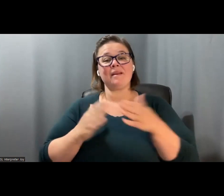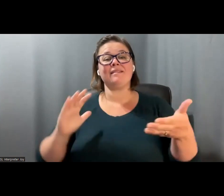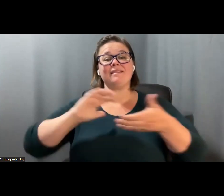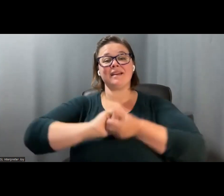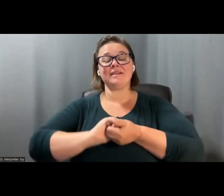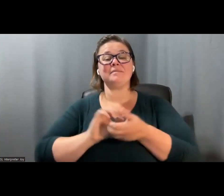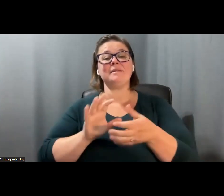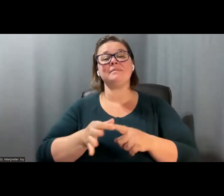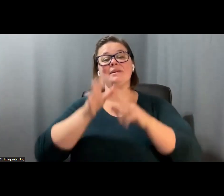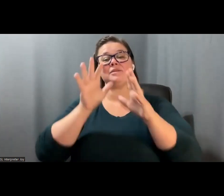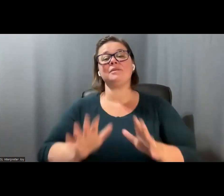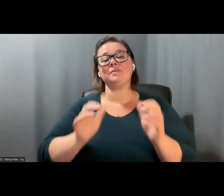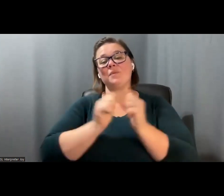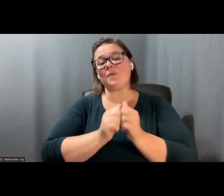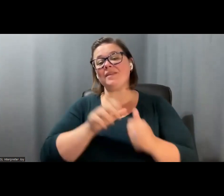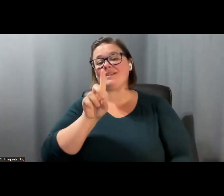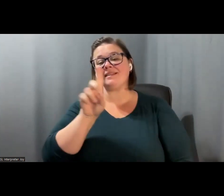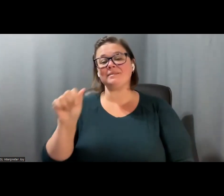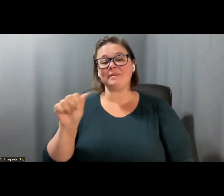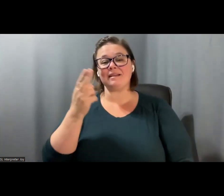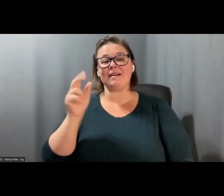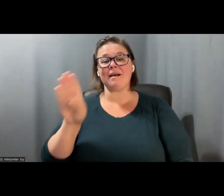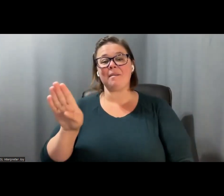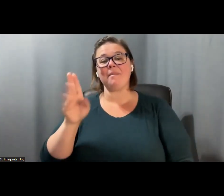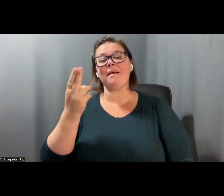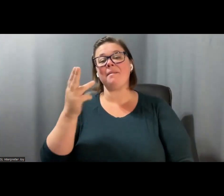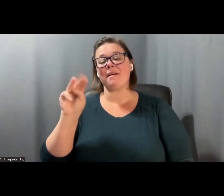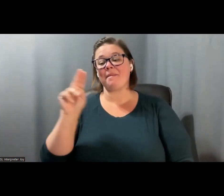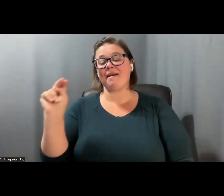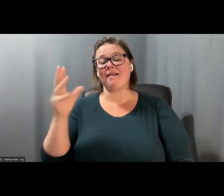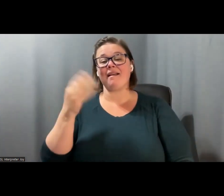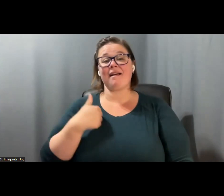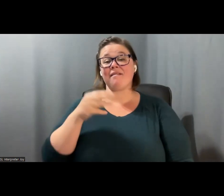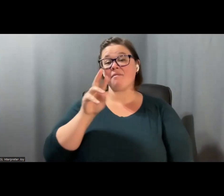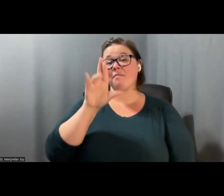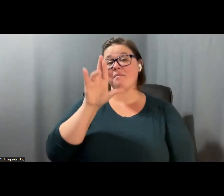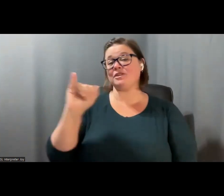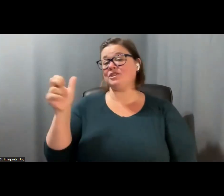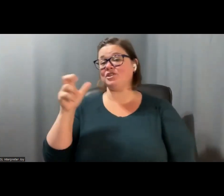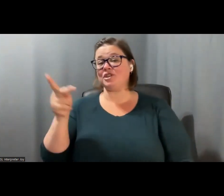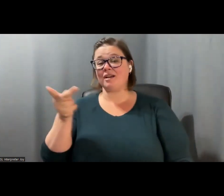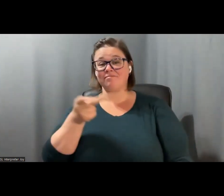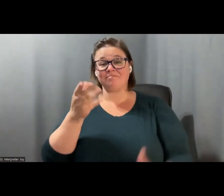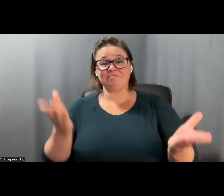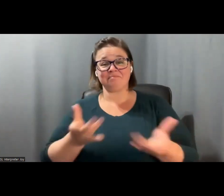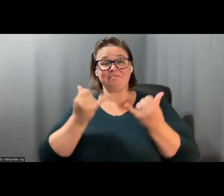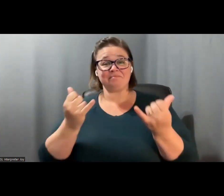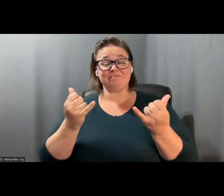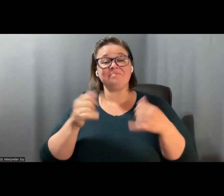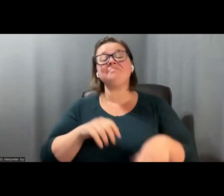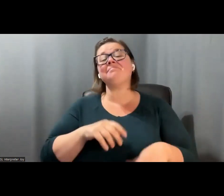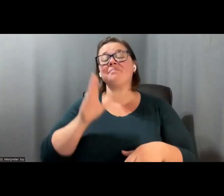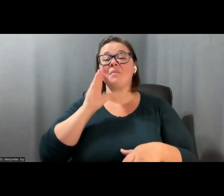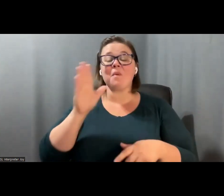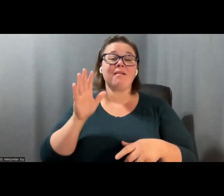Disability Hub MN. And today we have Marcy LaCroix and Jack Gorton, and they are gonna fill us in on